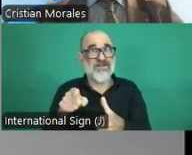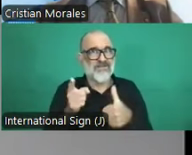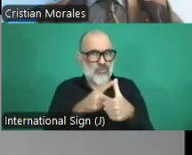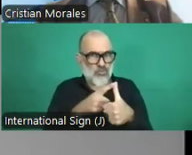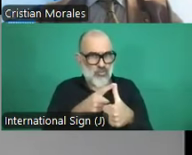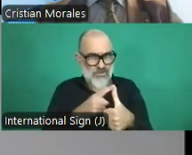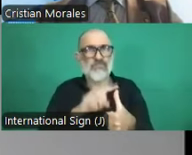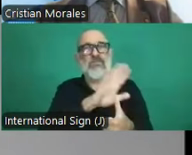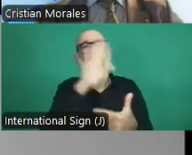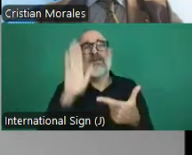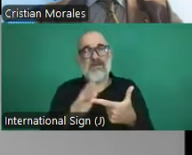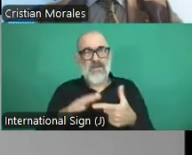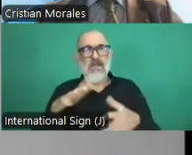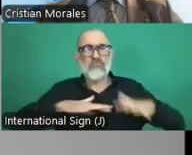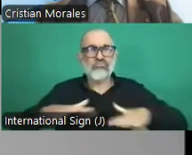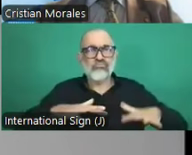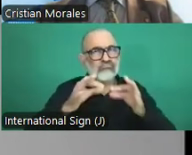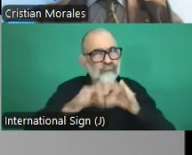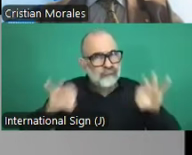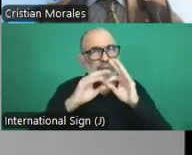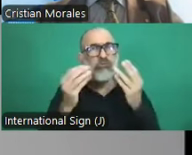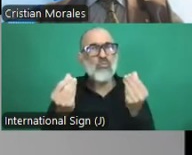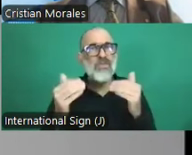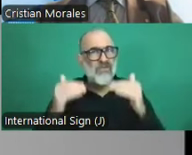the quality of specialized care.